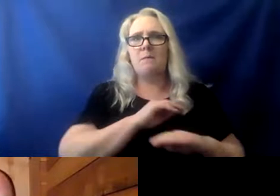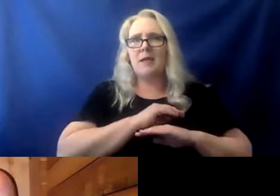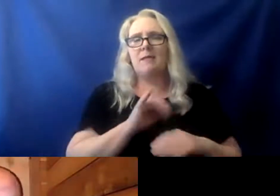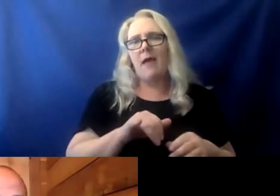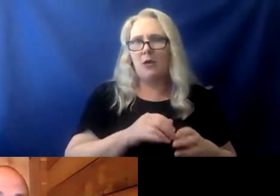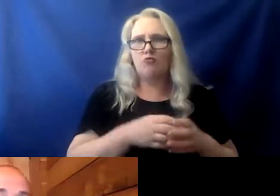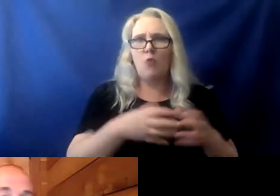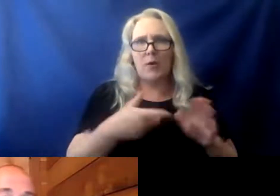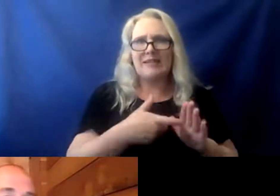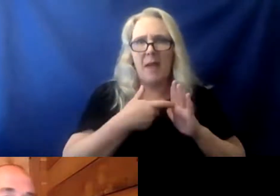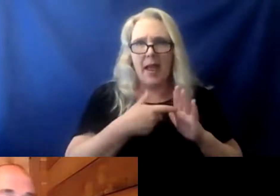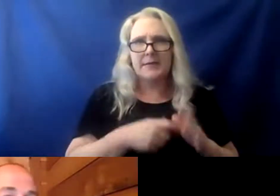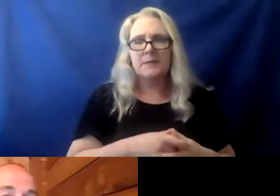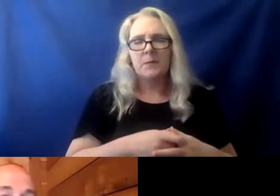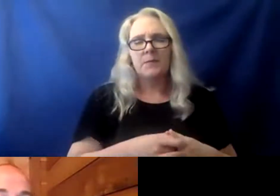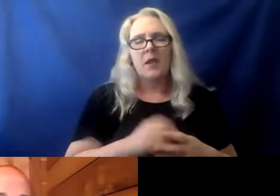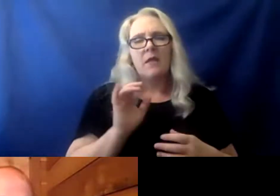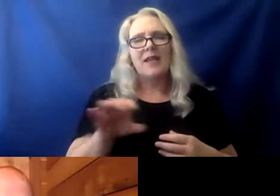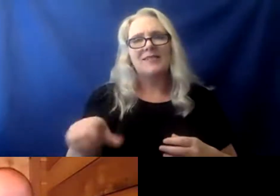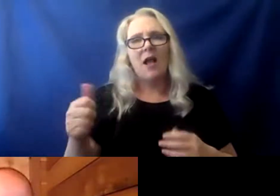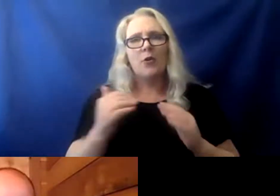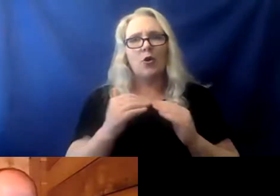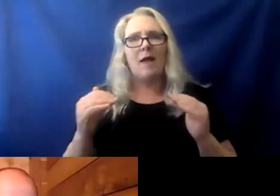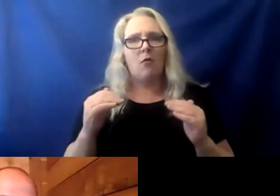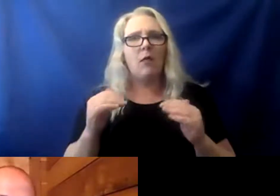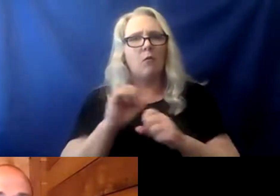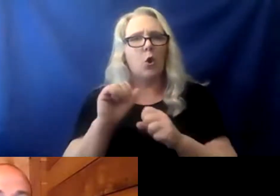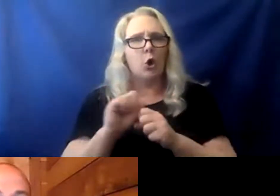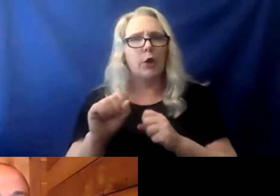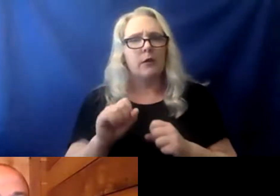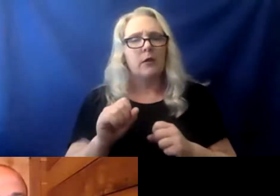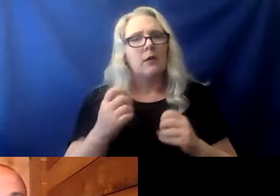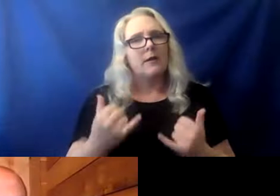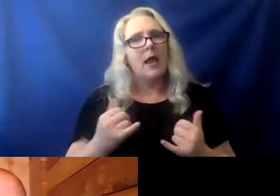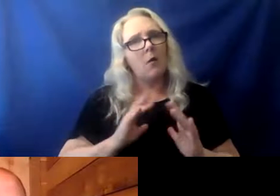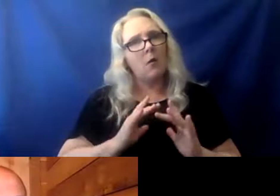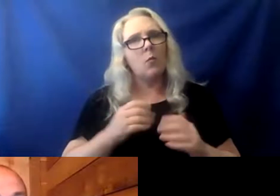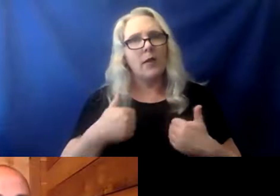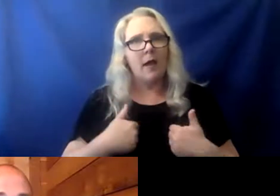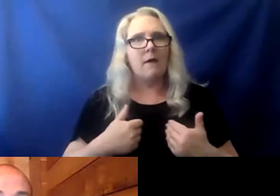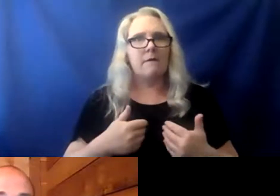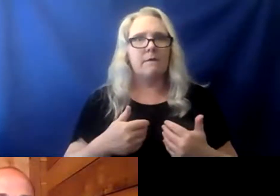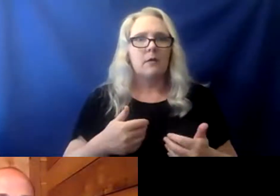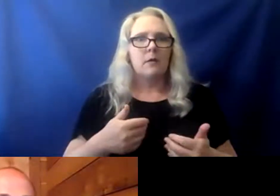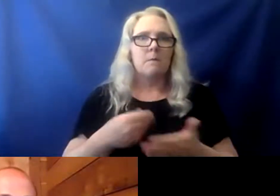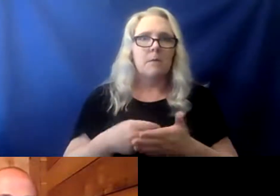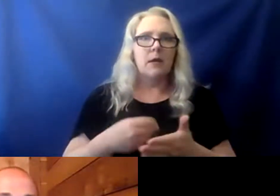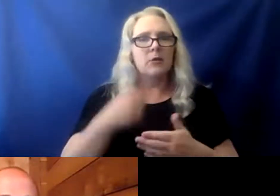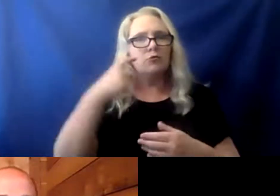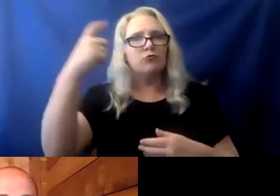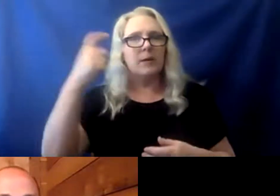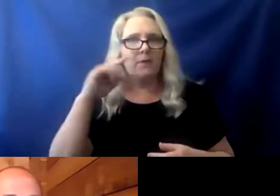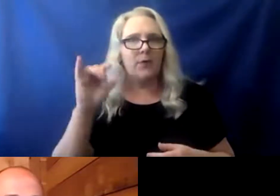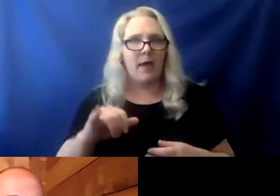as a, you know, another level of work that we have some luxury now to dream that way and to build for